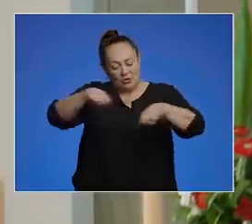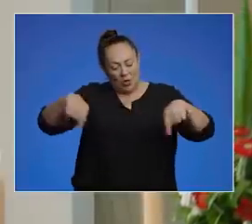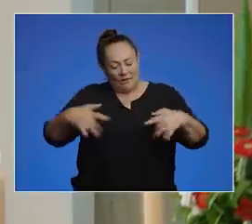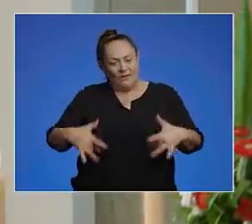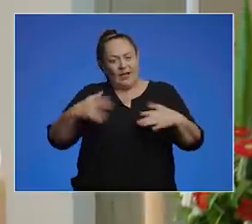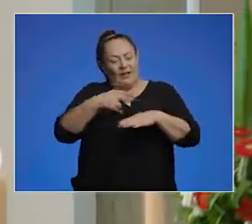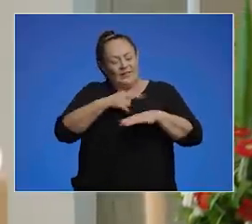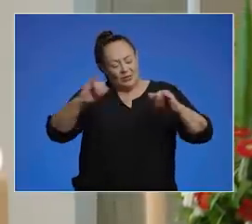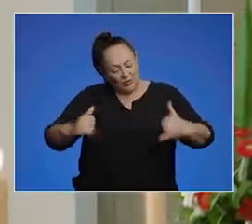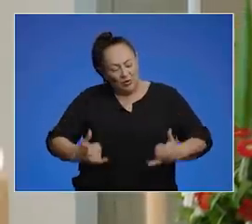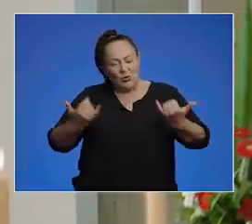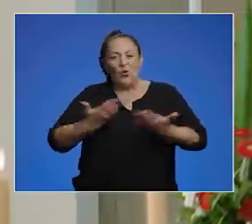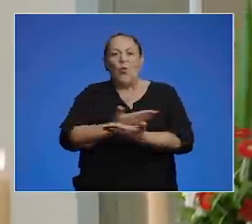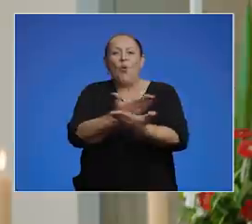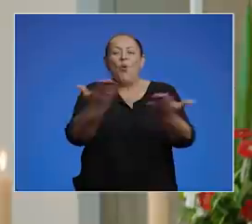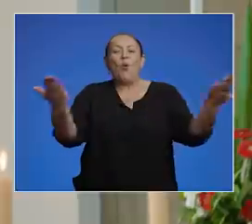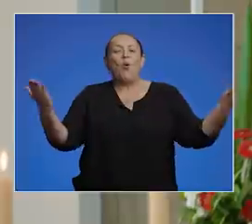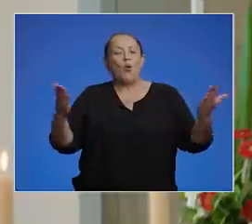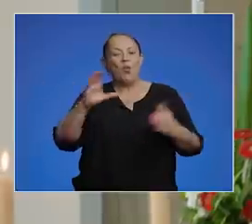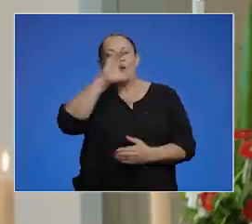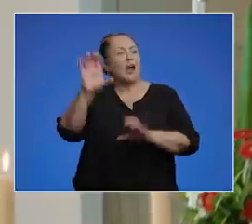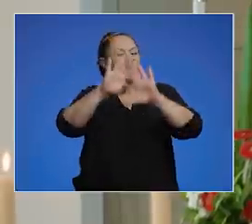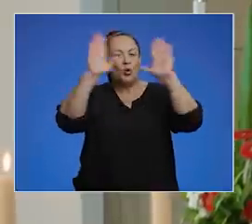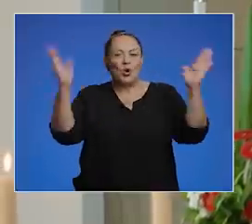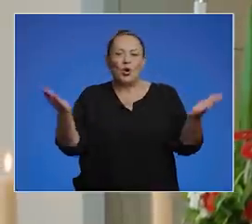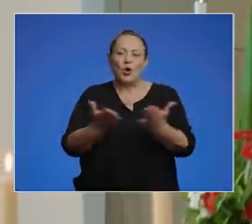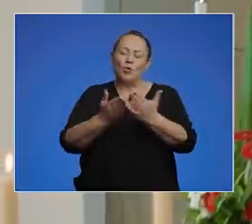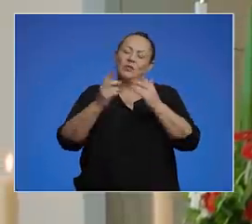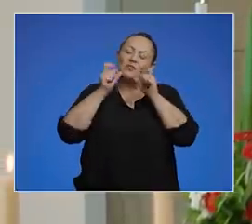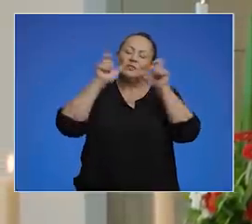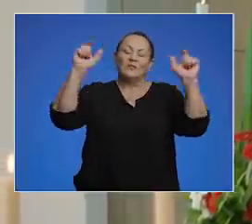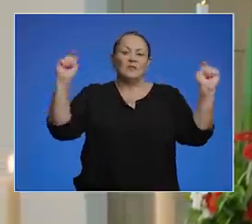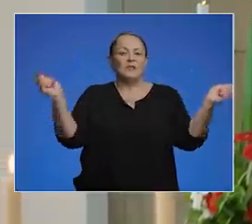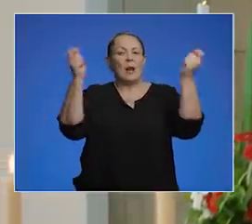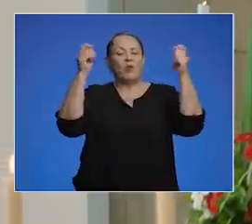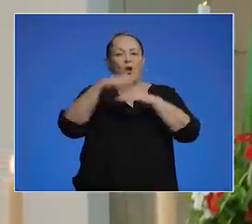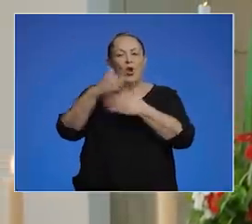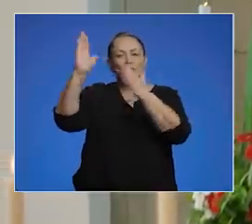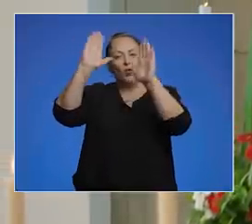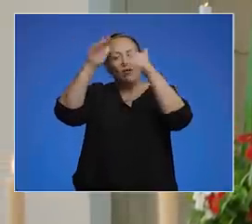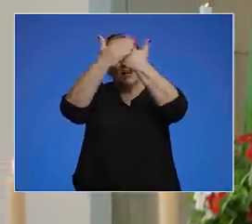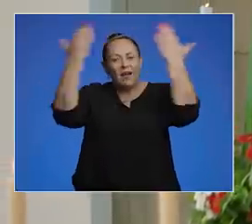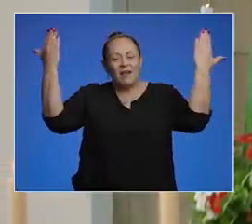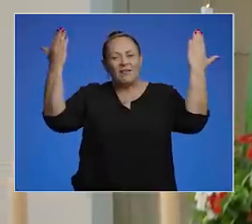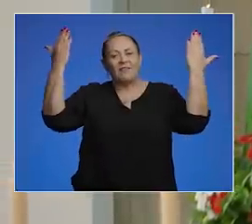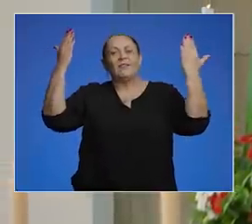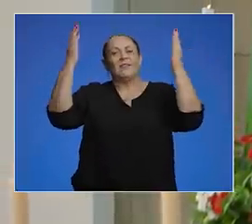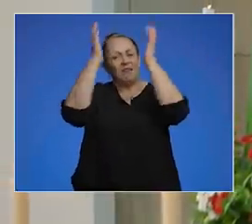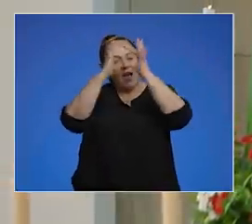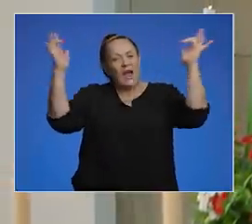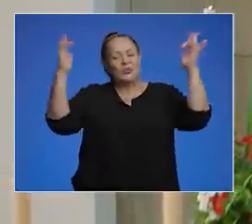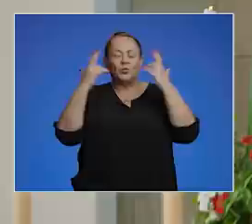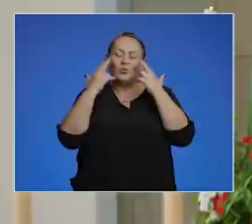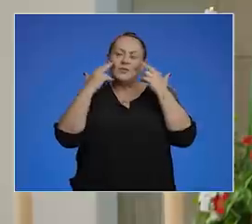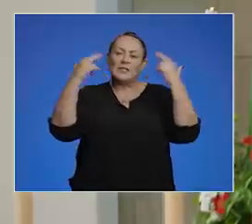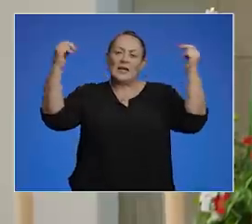Therefore, overcome with paschal joy, every land, every people exults in your praise, and even the heavenly powers with the